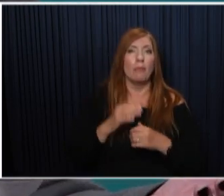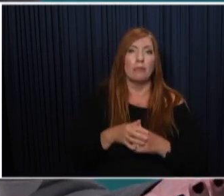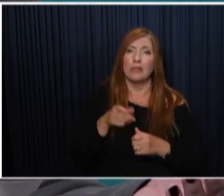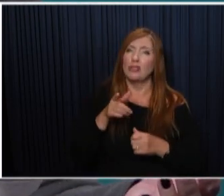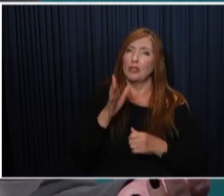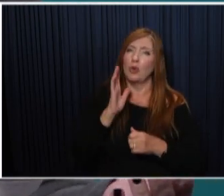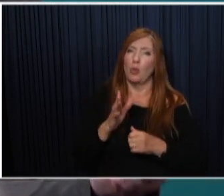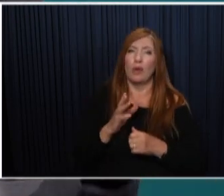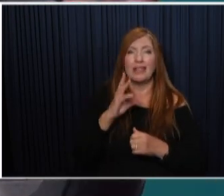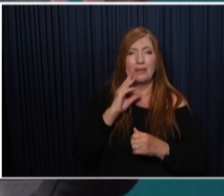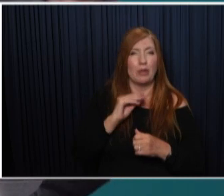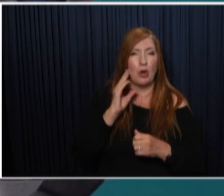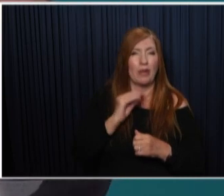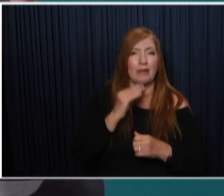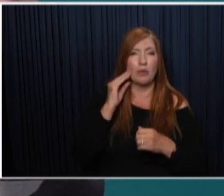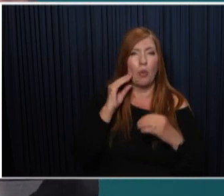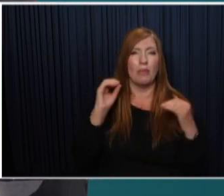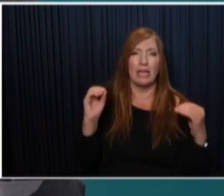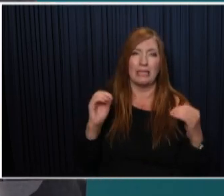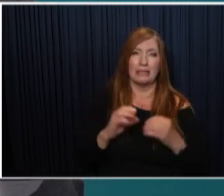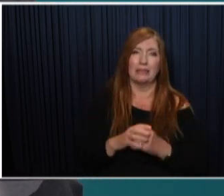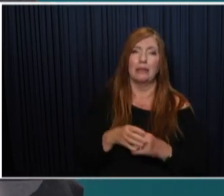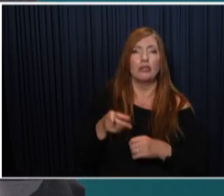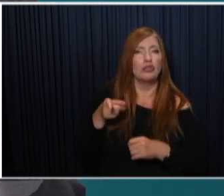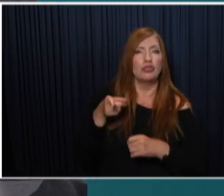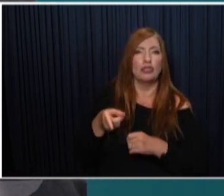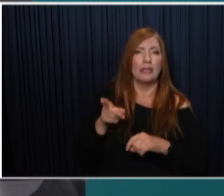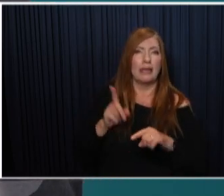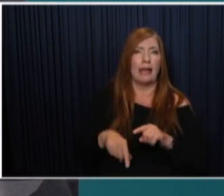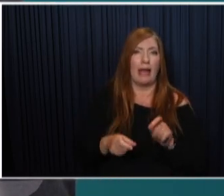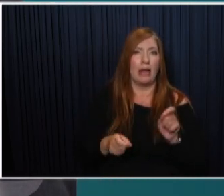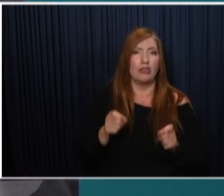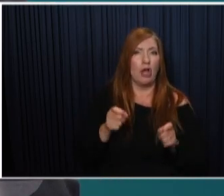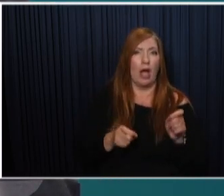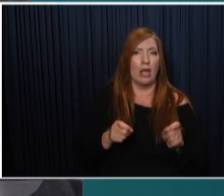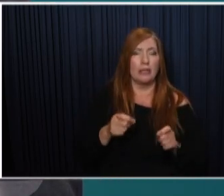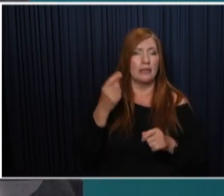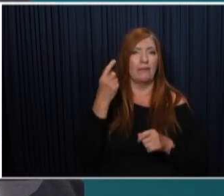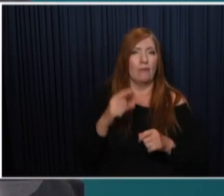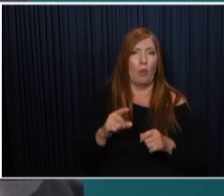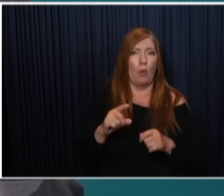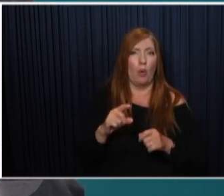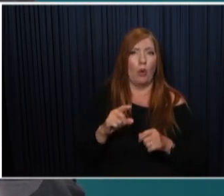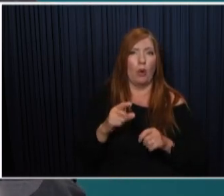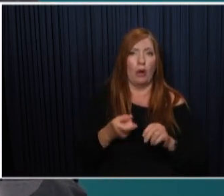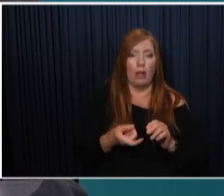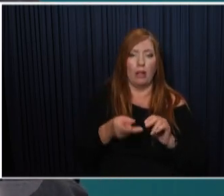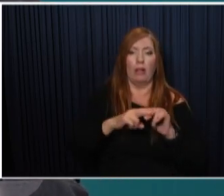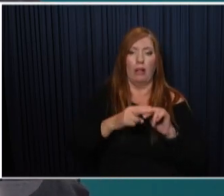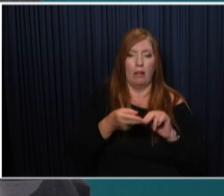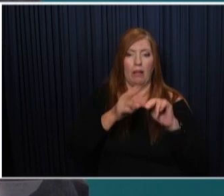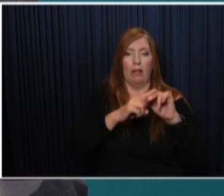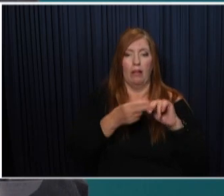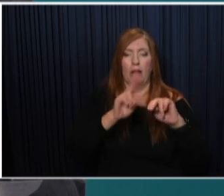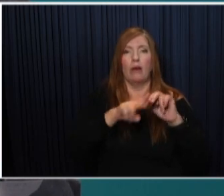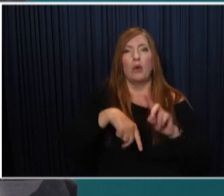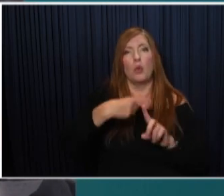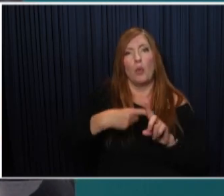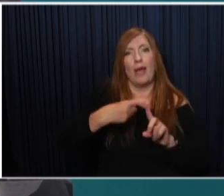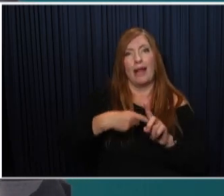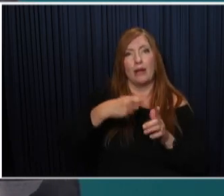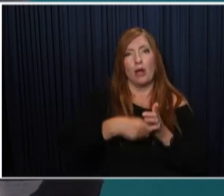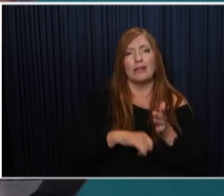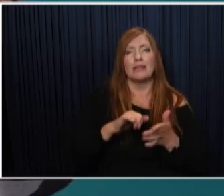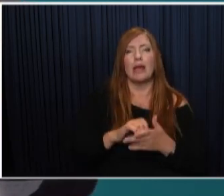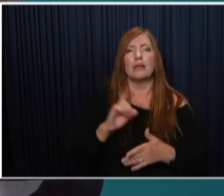facing homelessness. She cannot adjust for the rising cost of rents. That is where I